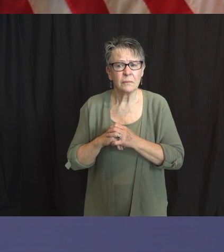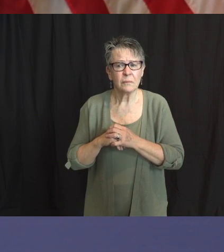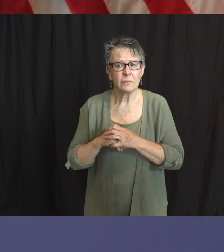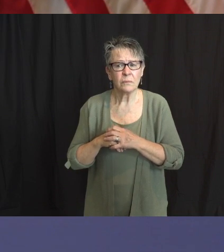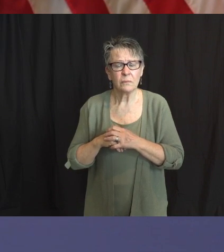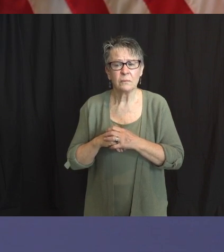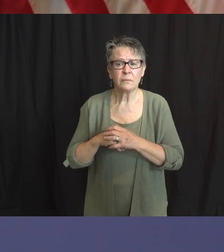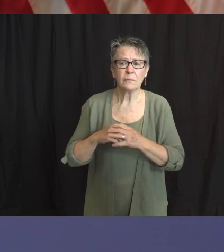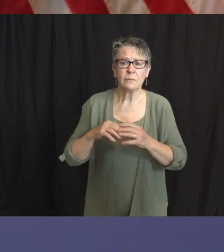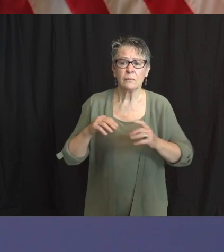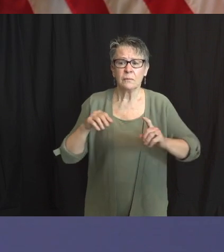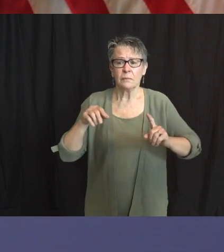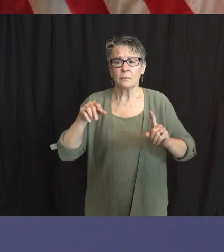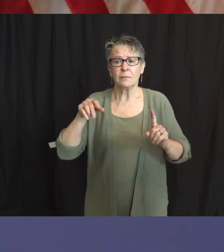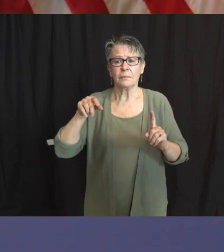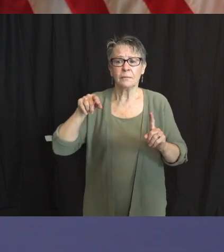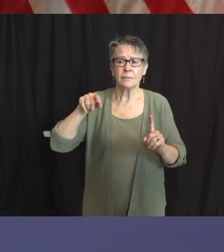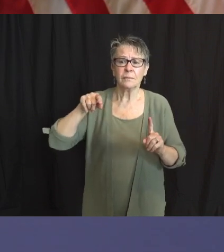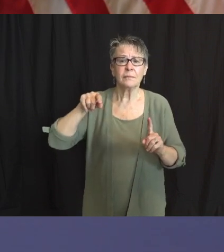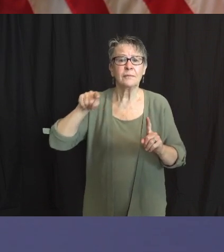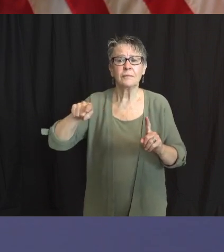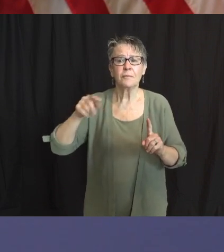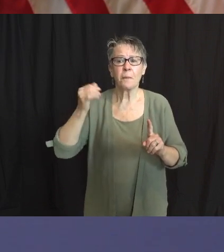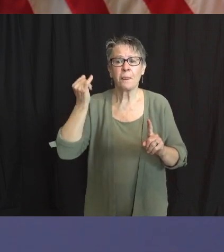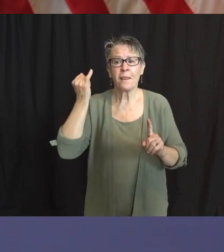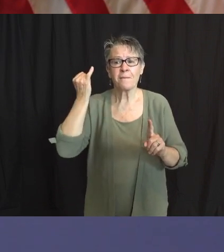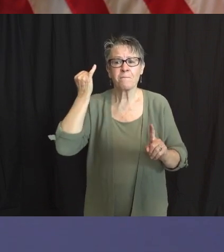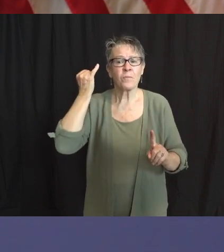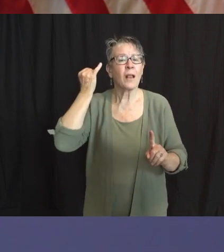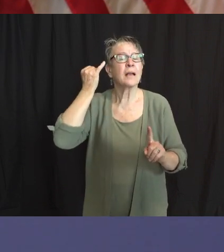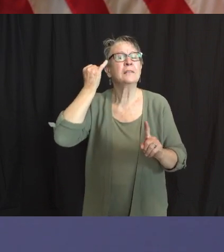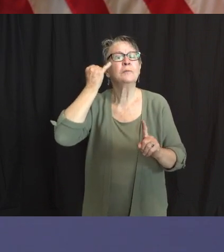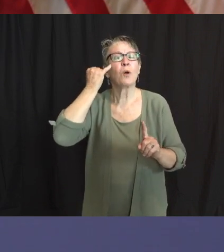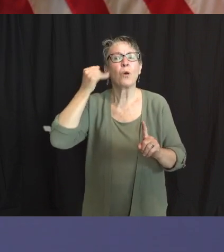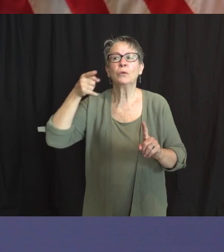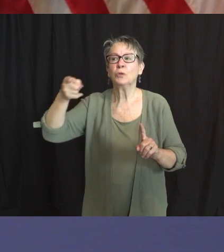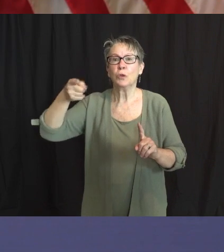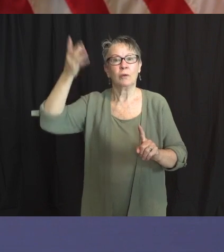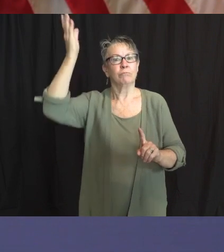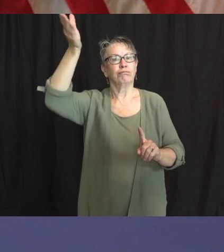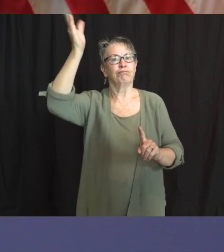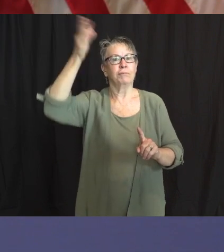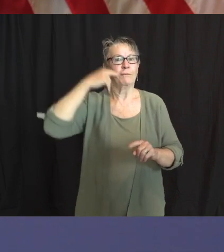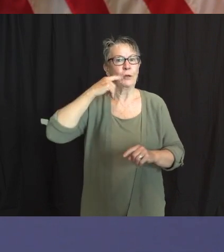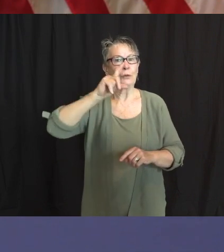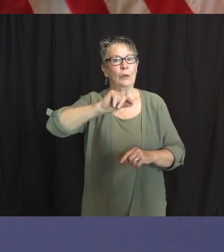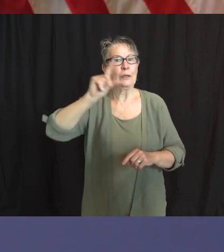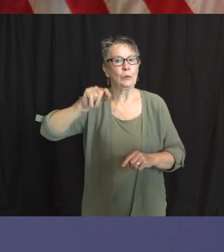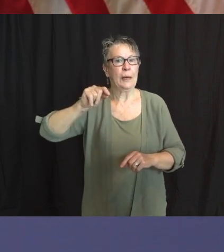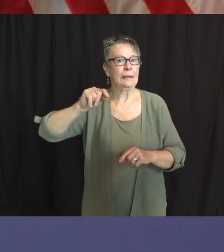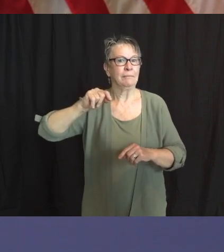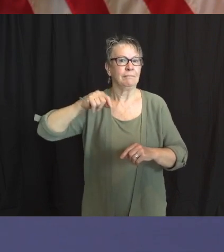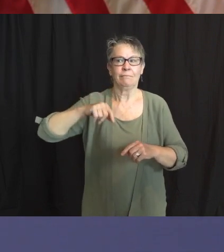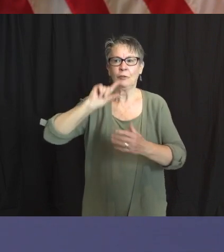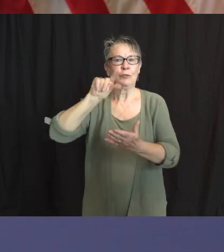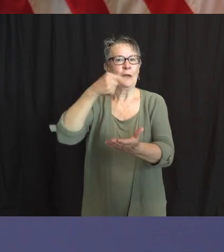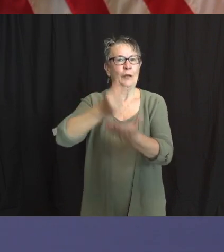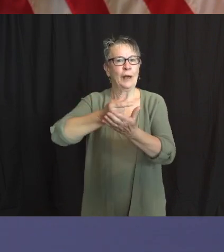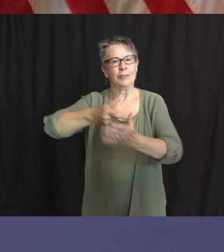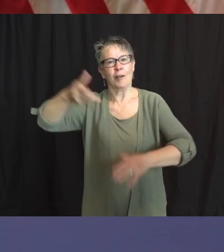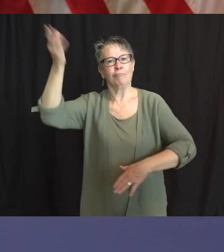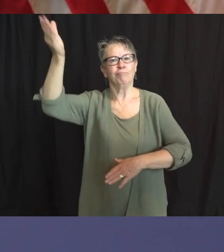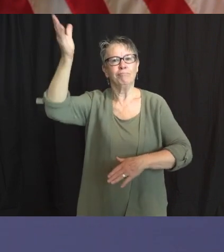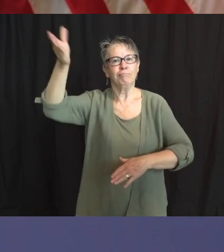these times as they transition into the next stage of their lives? Okay. Thank you. Should school districts,